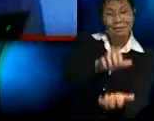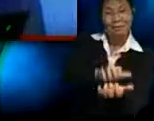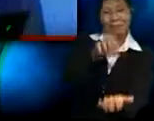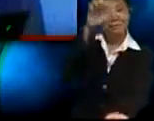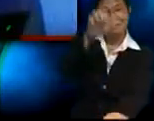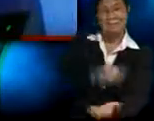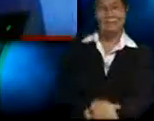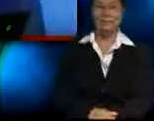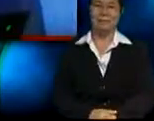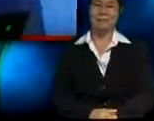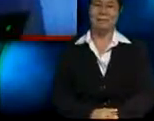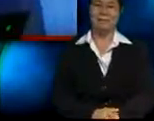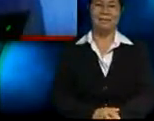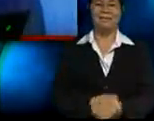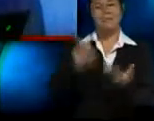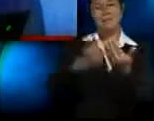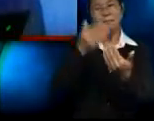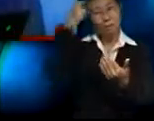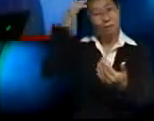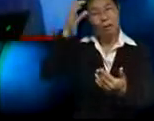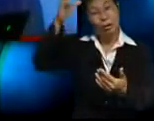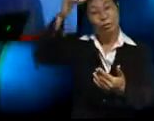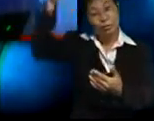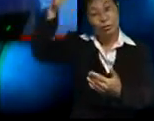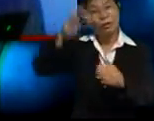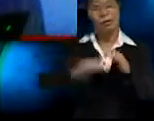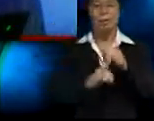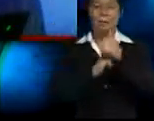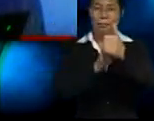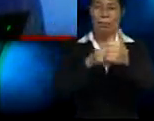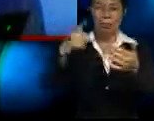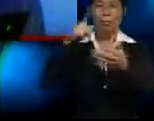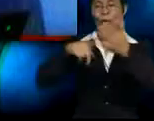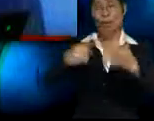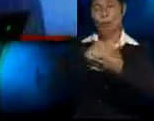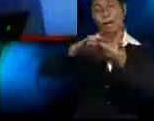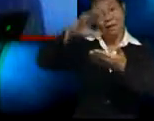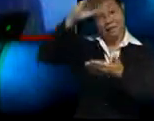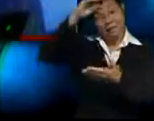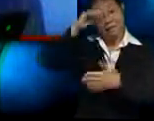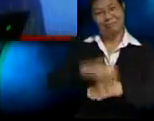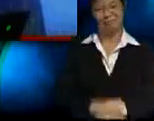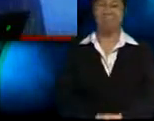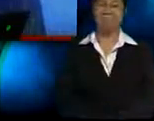Let's do a simple concept map based on what we've learned so far.